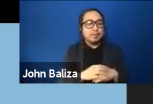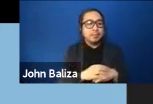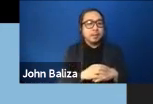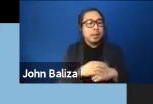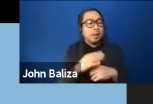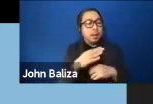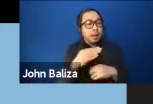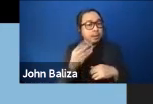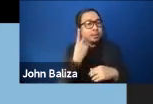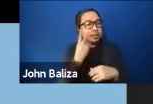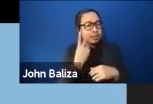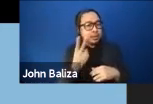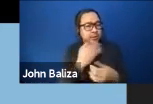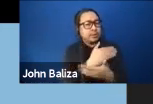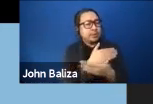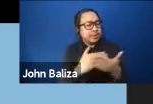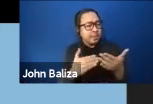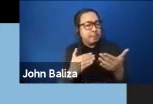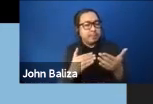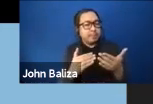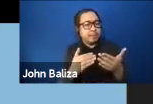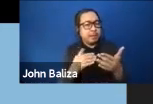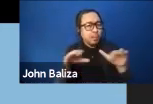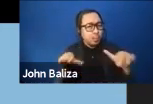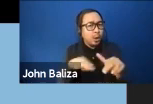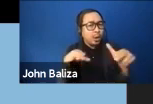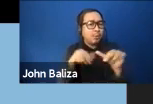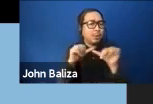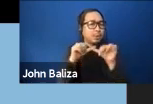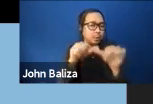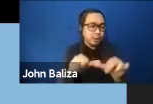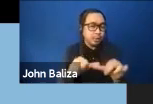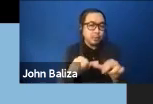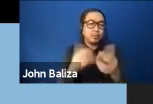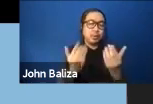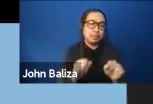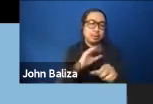there are some action that could be done, including indoor